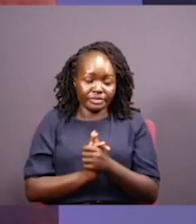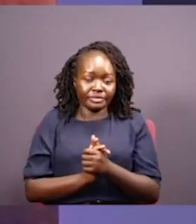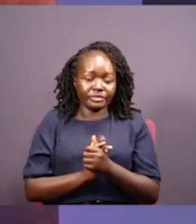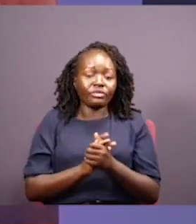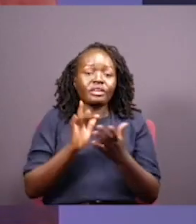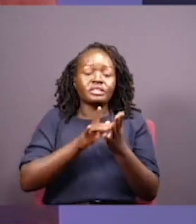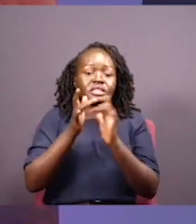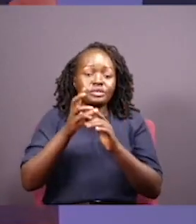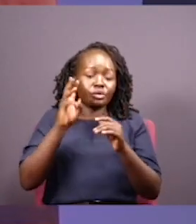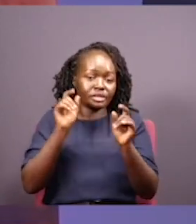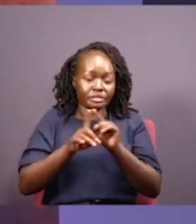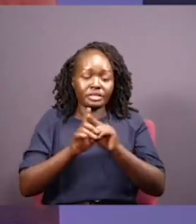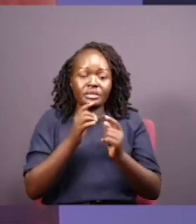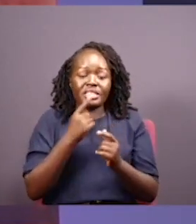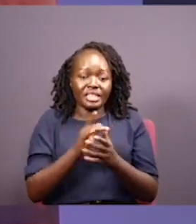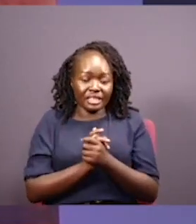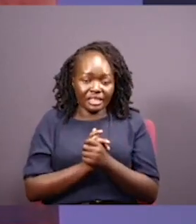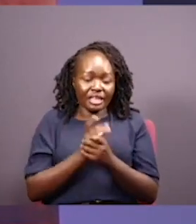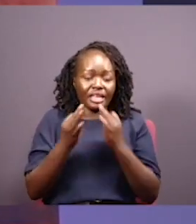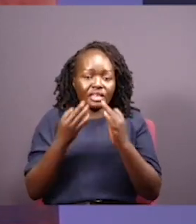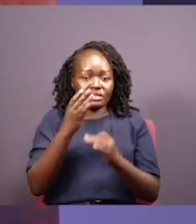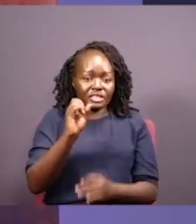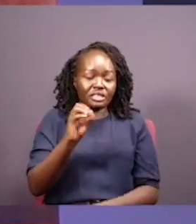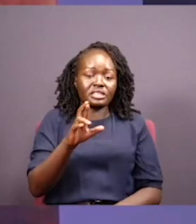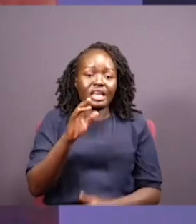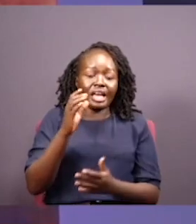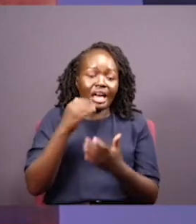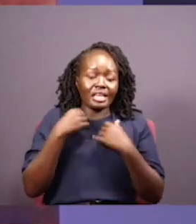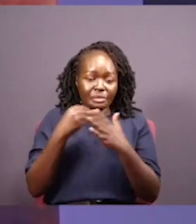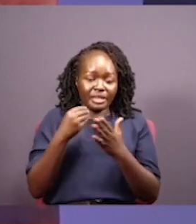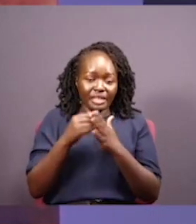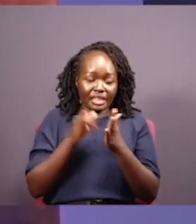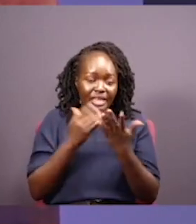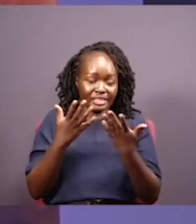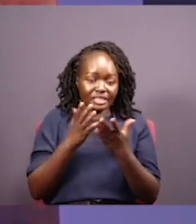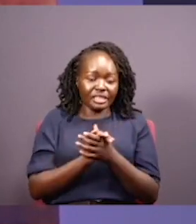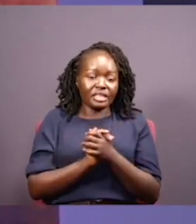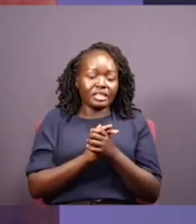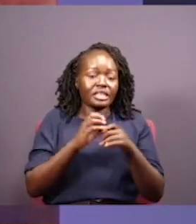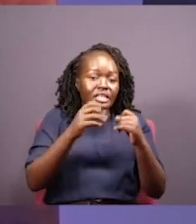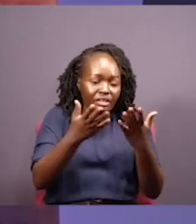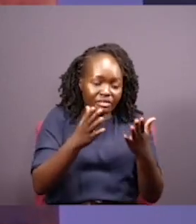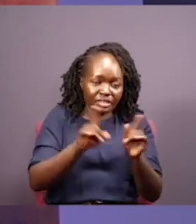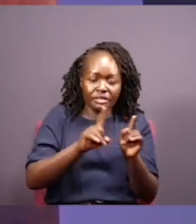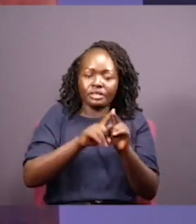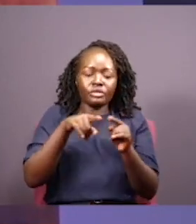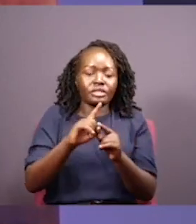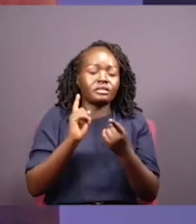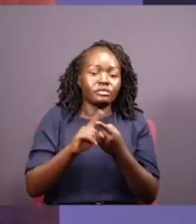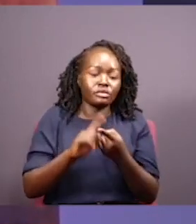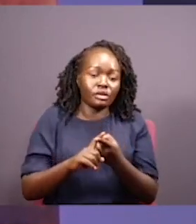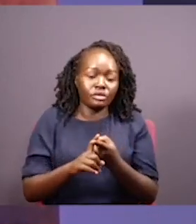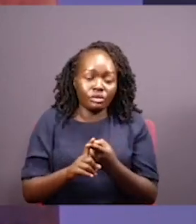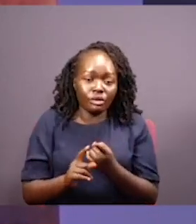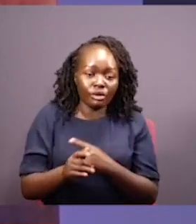actually saying, give Caesar the coin that he wants, but give yourself to God. Be wise as you